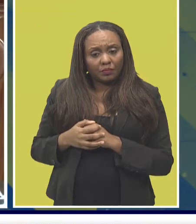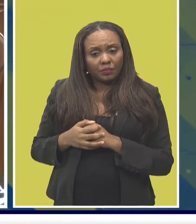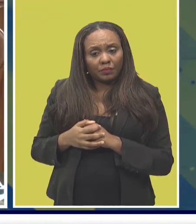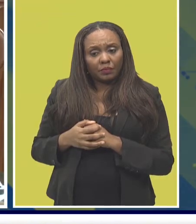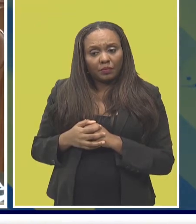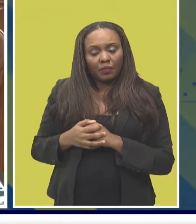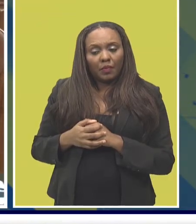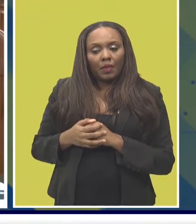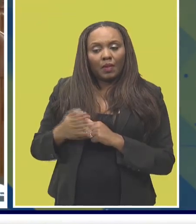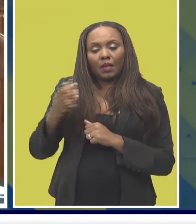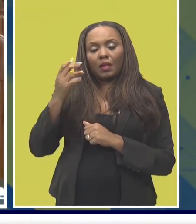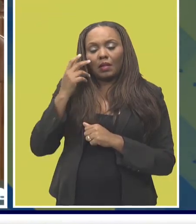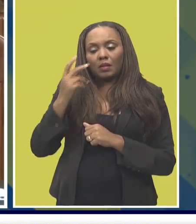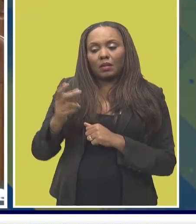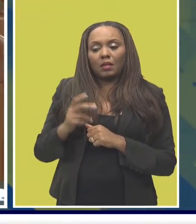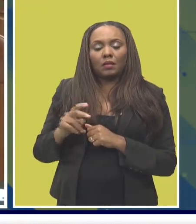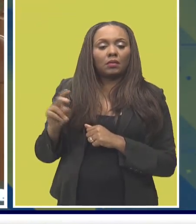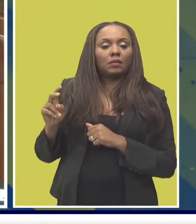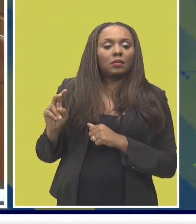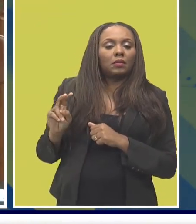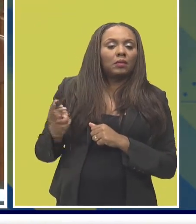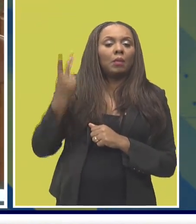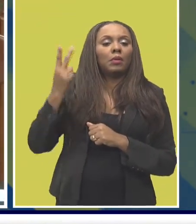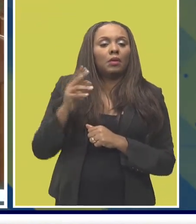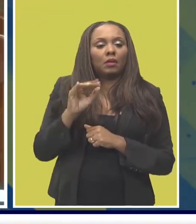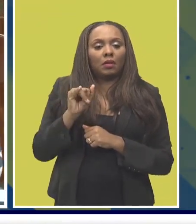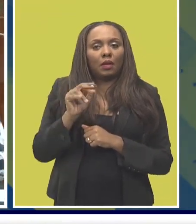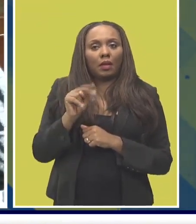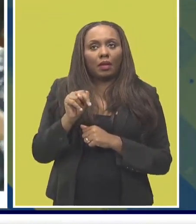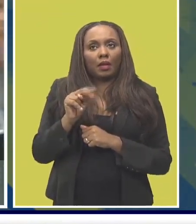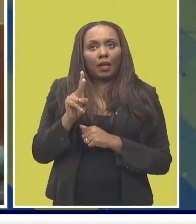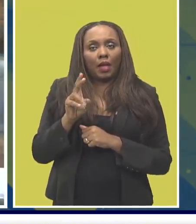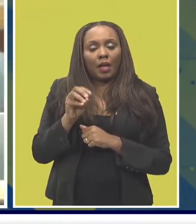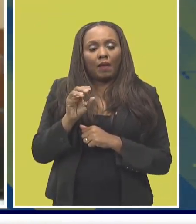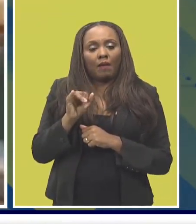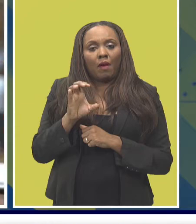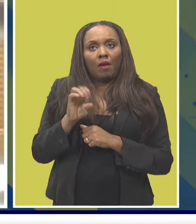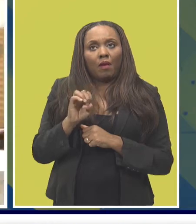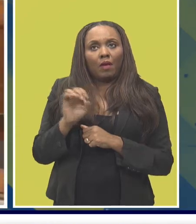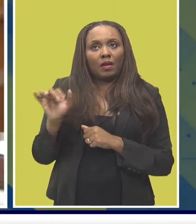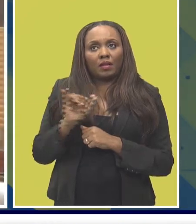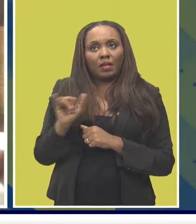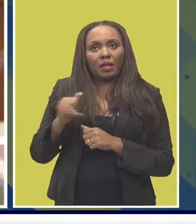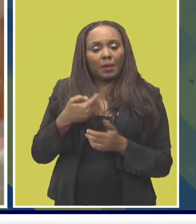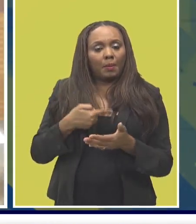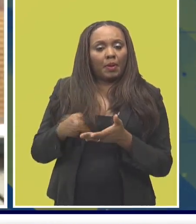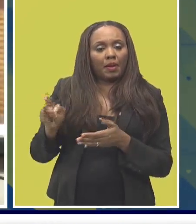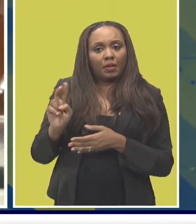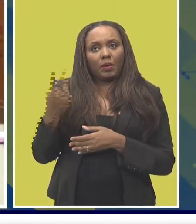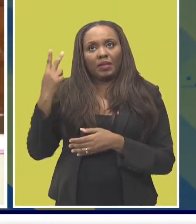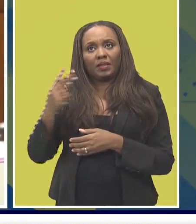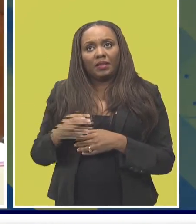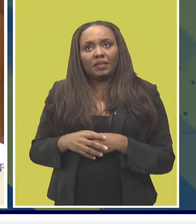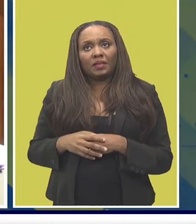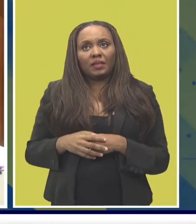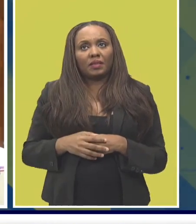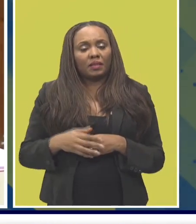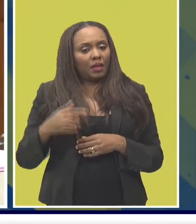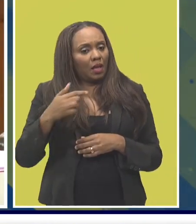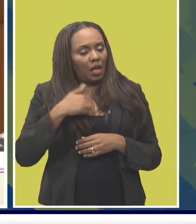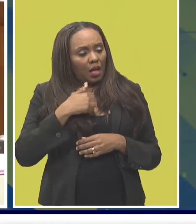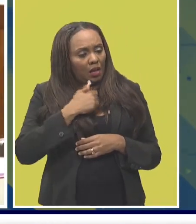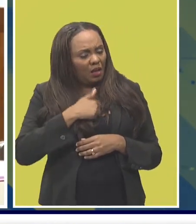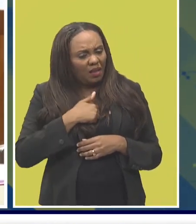double invoicing may have occurred? Mom, these are errors, and these happen in any invoicing transactions, and